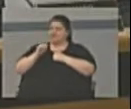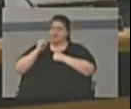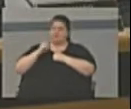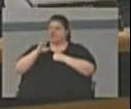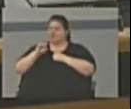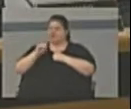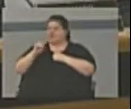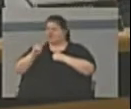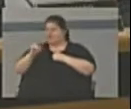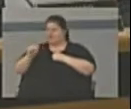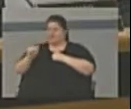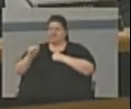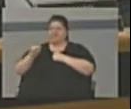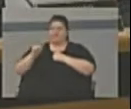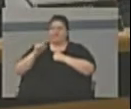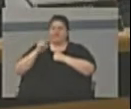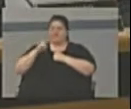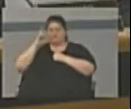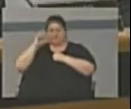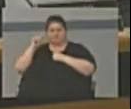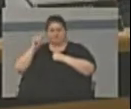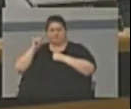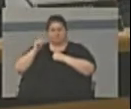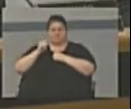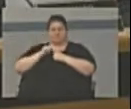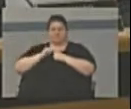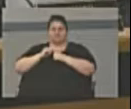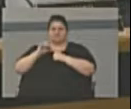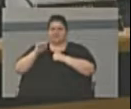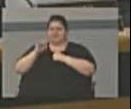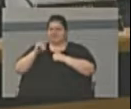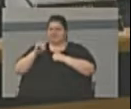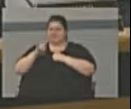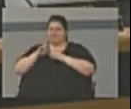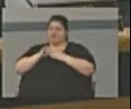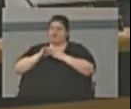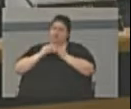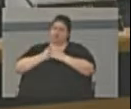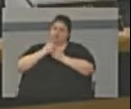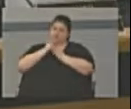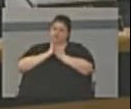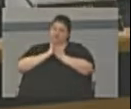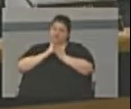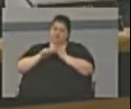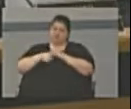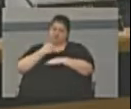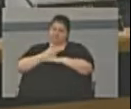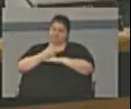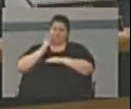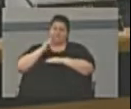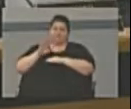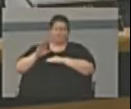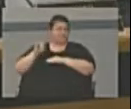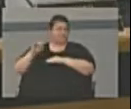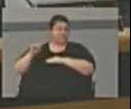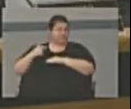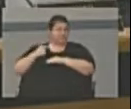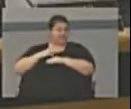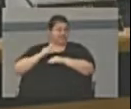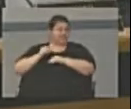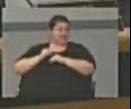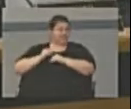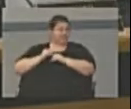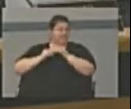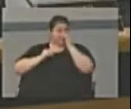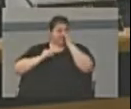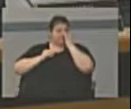Affairs website. Some new legislation went into effect for veterans regarding their tags as well as